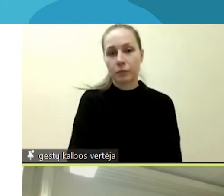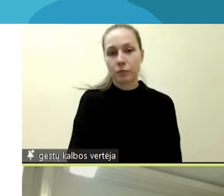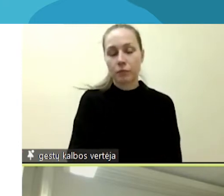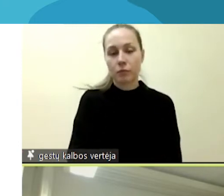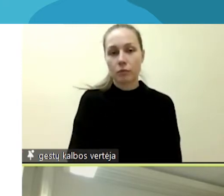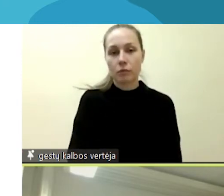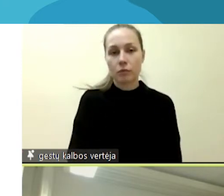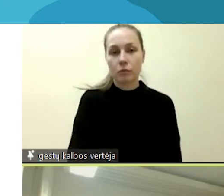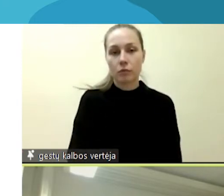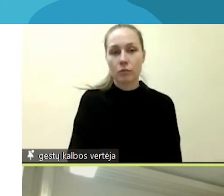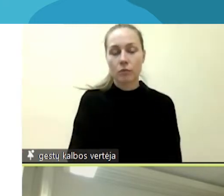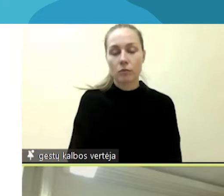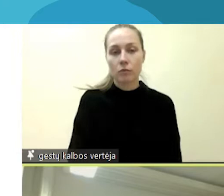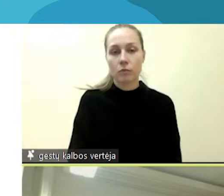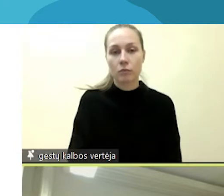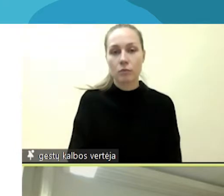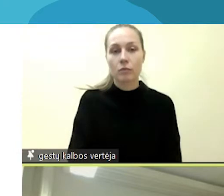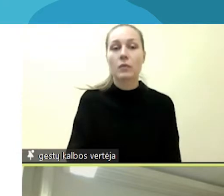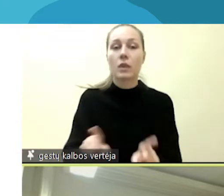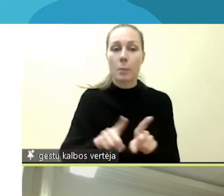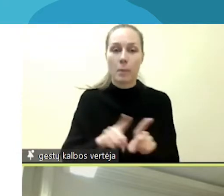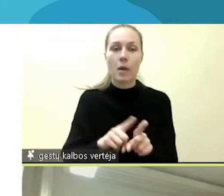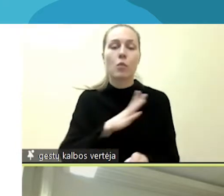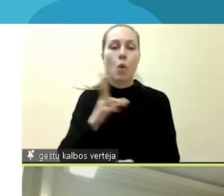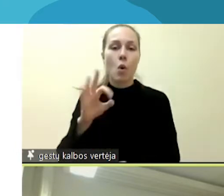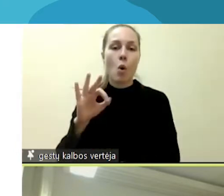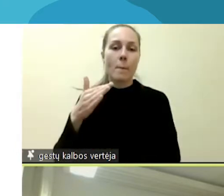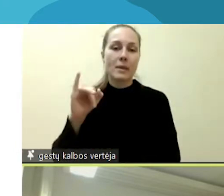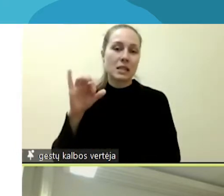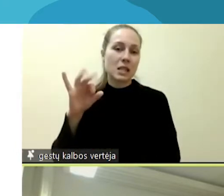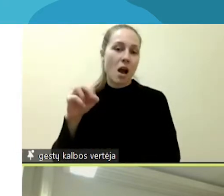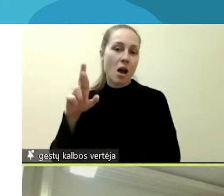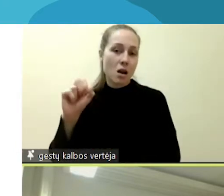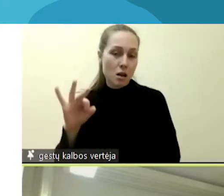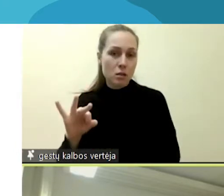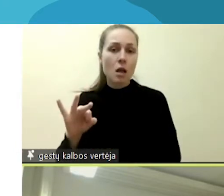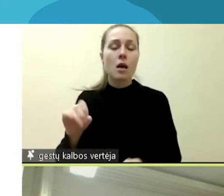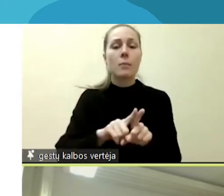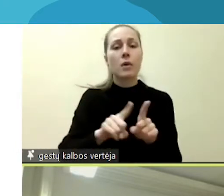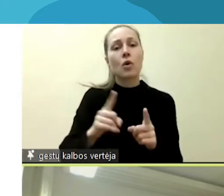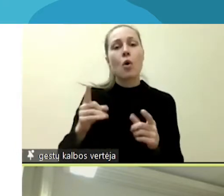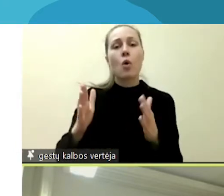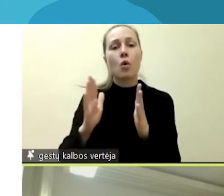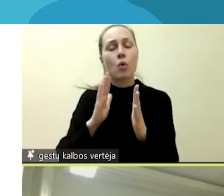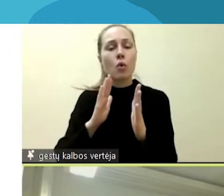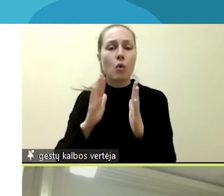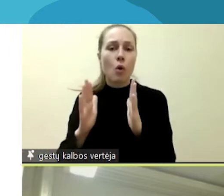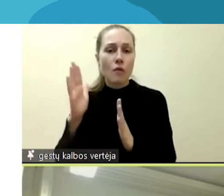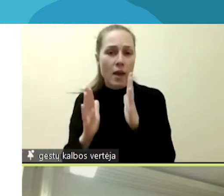the Swedish Gay Police Association, cooperation with Jewish, Muslim, Afro-Swedish and religious